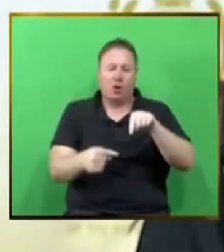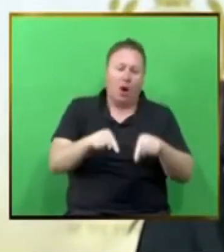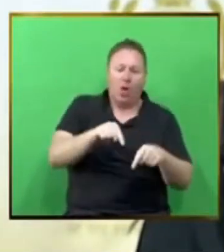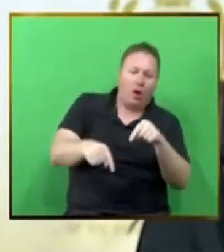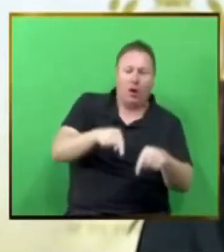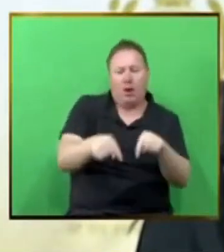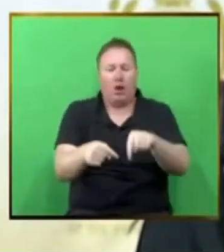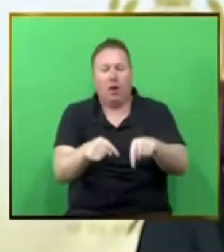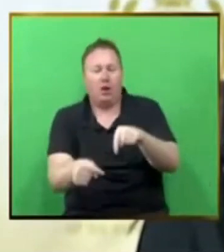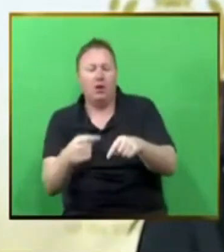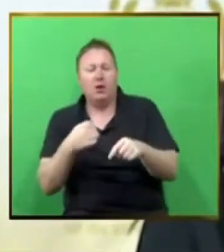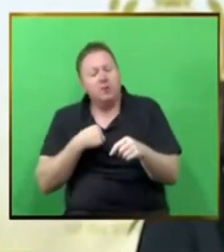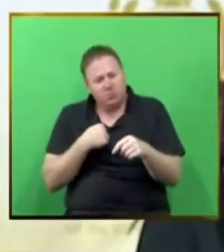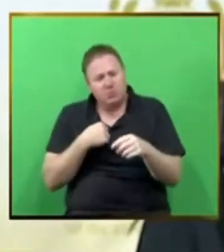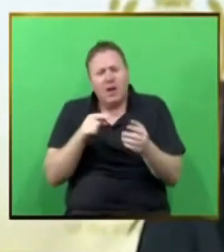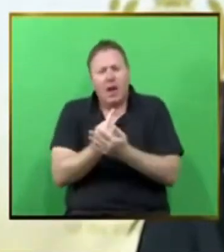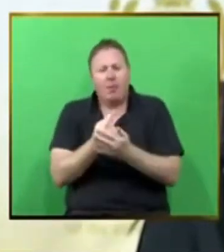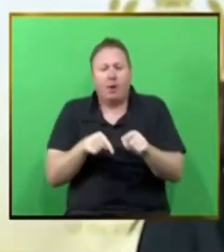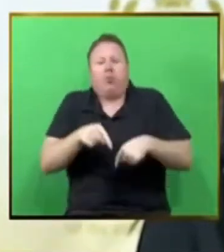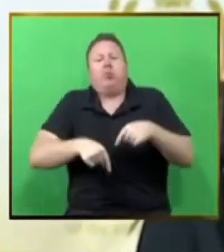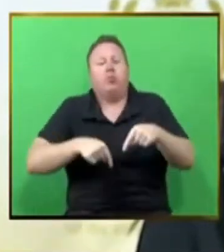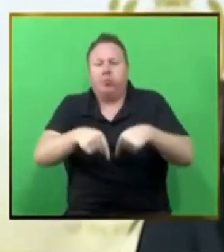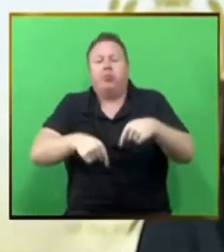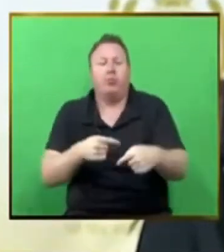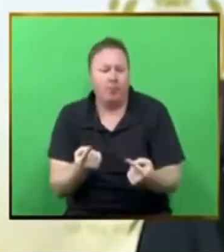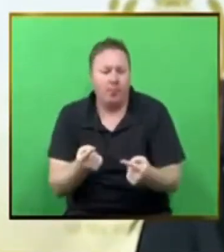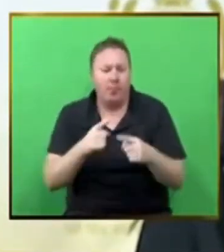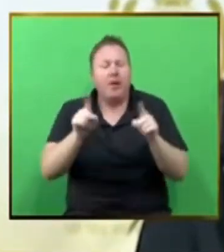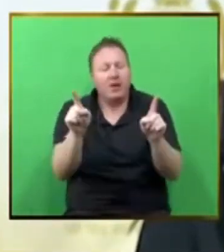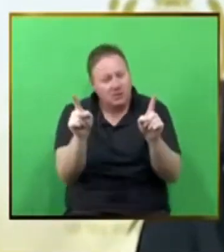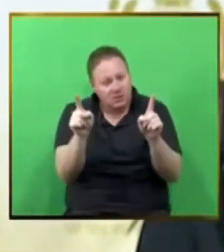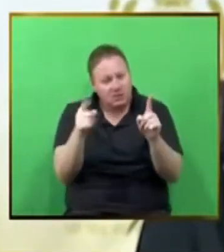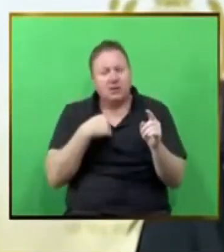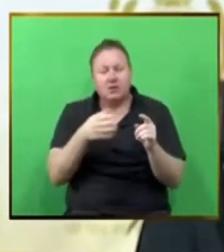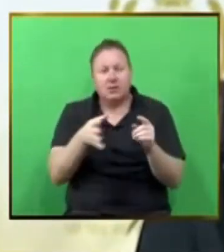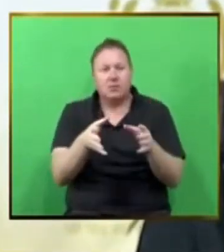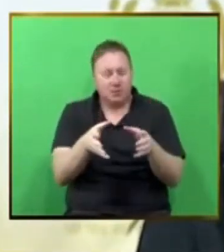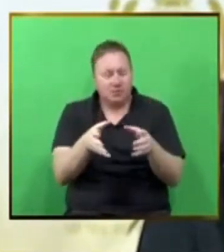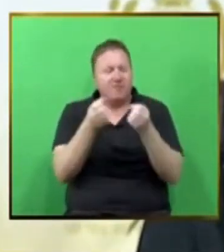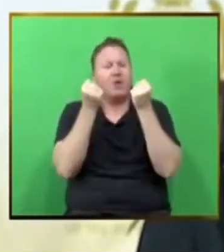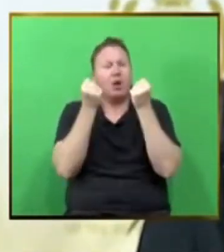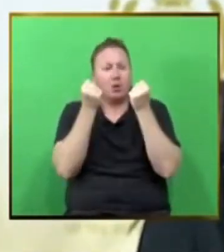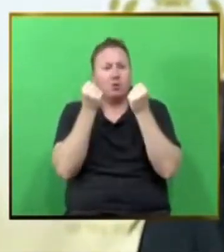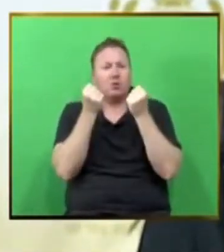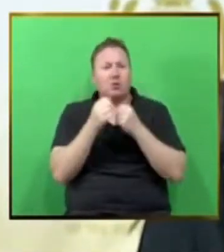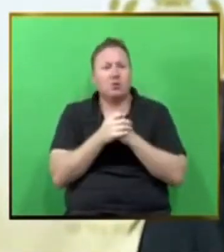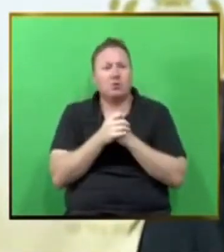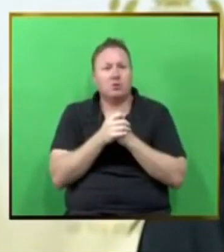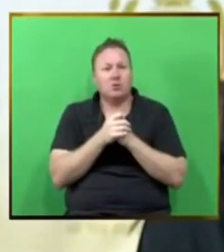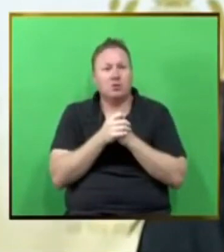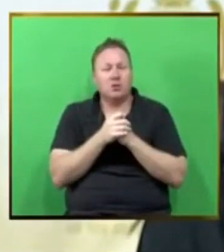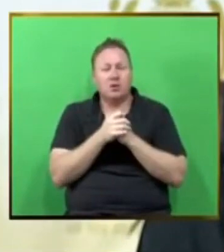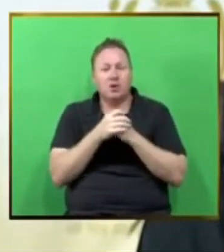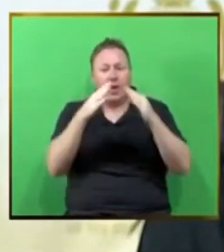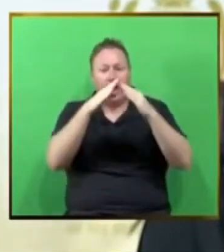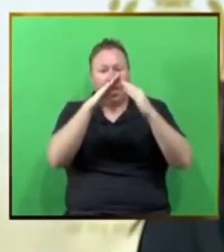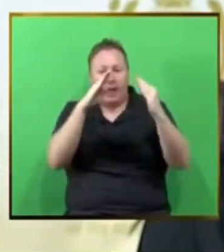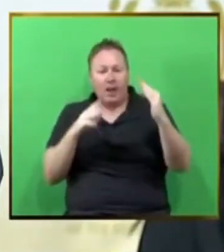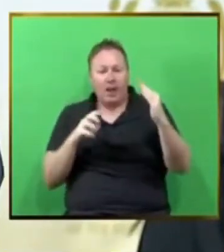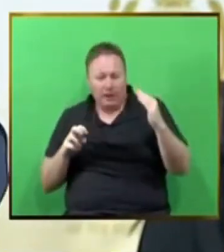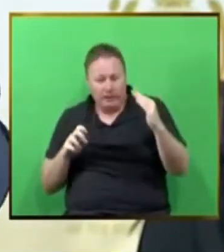missteps along the way, but I have discovered the secret that after climbing a great hill,